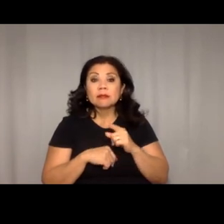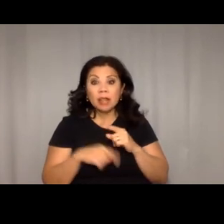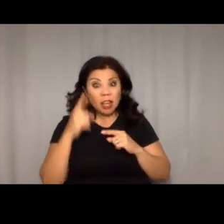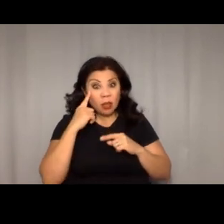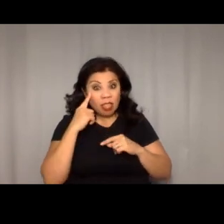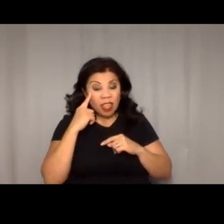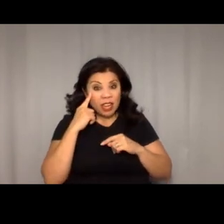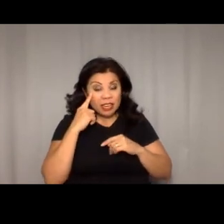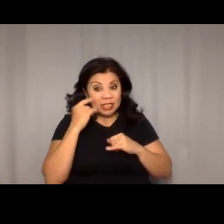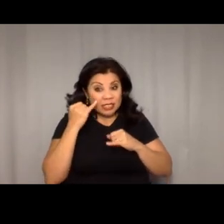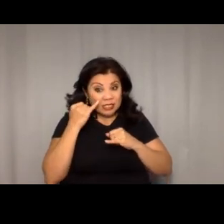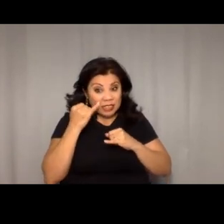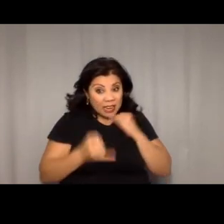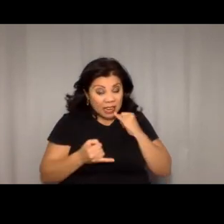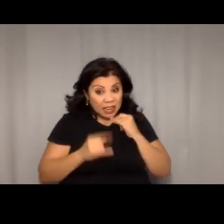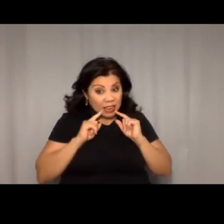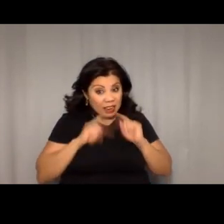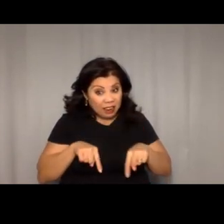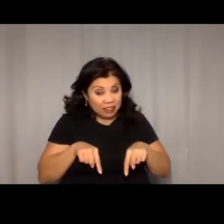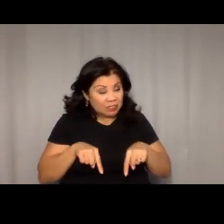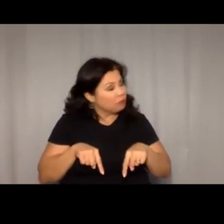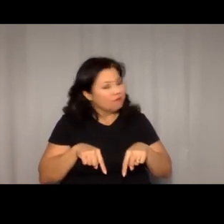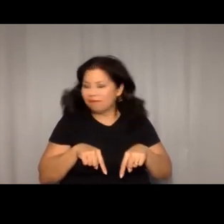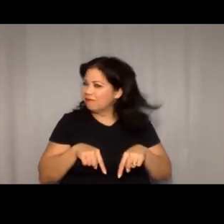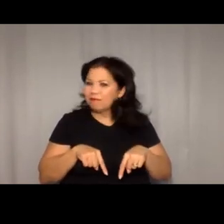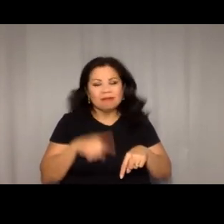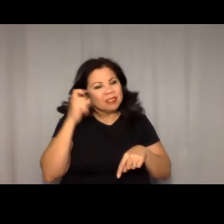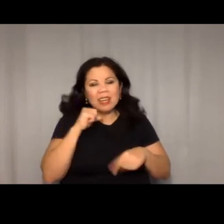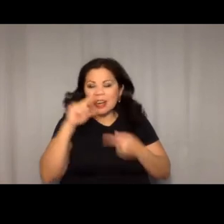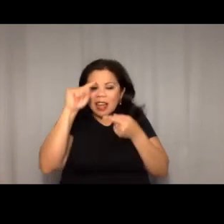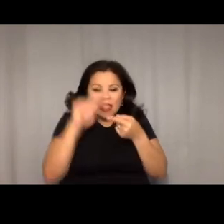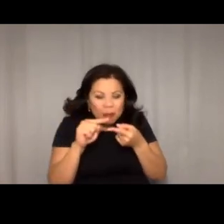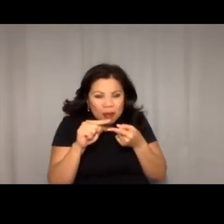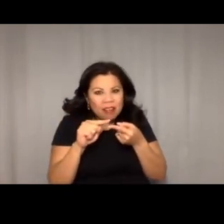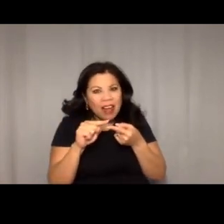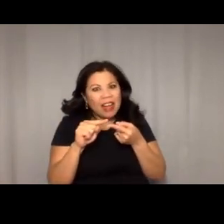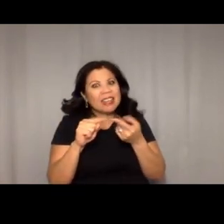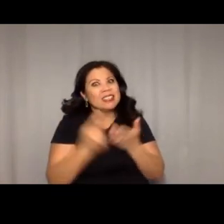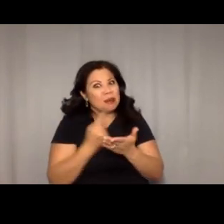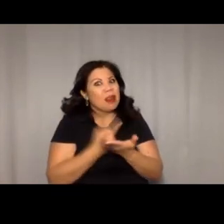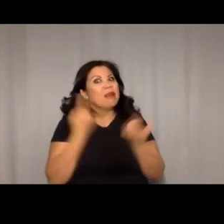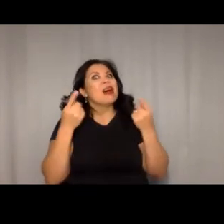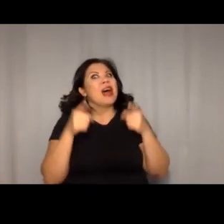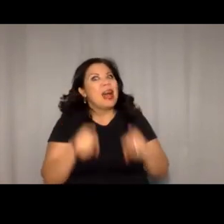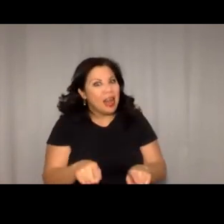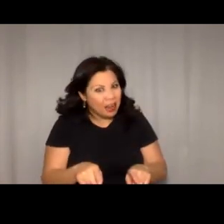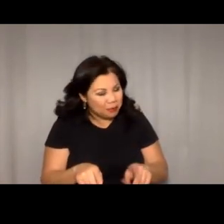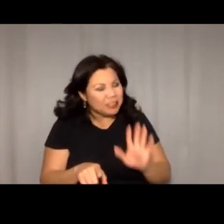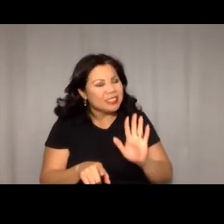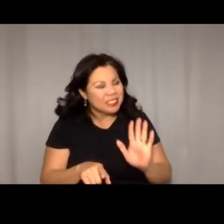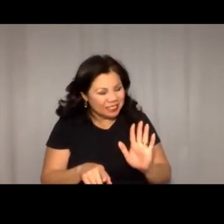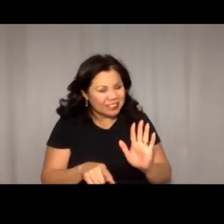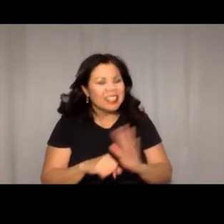think that this is our final answer, but it's actually not because it's not simplified. Sometimes this can happen. This is exactly why I gave you this